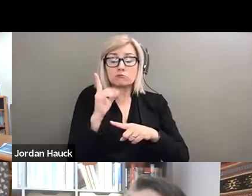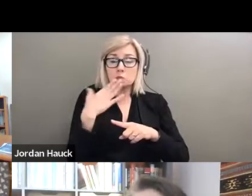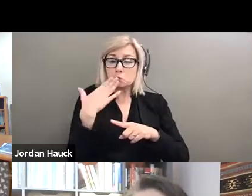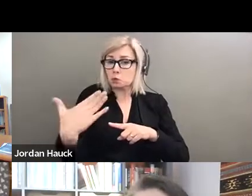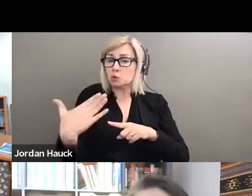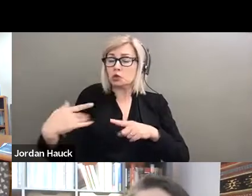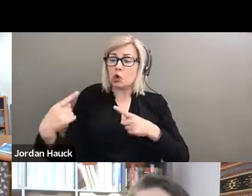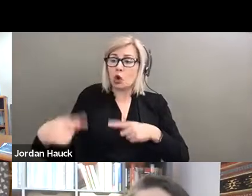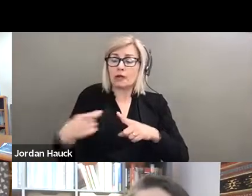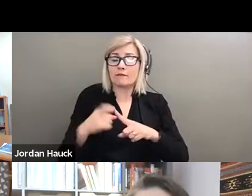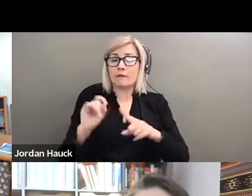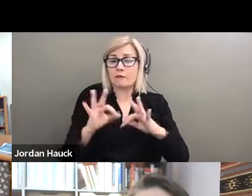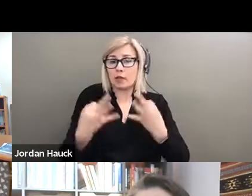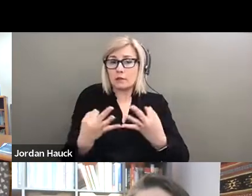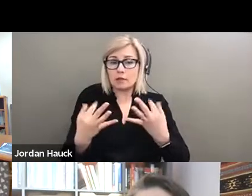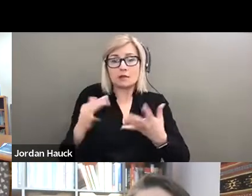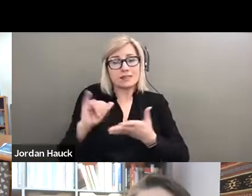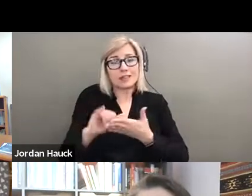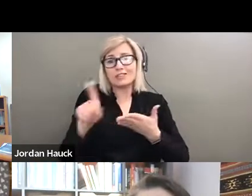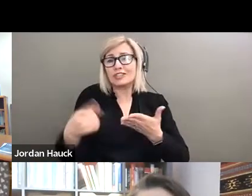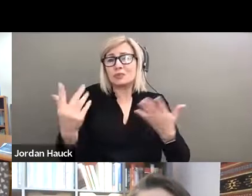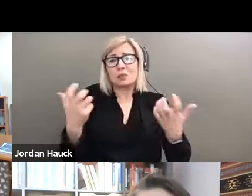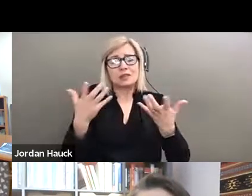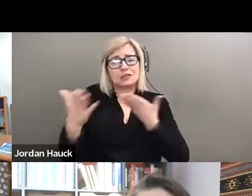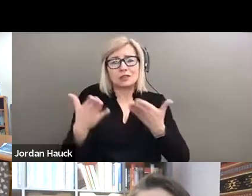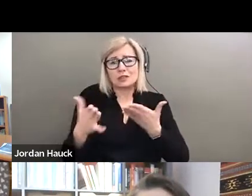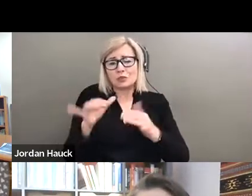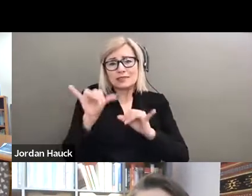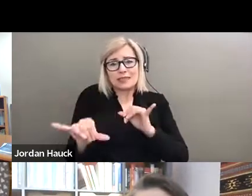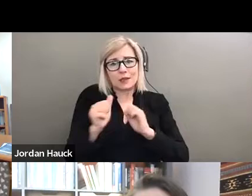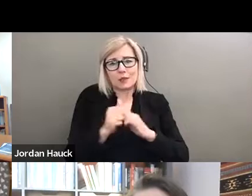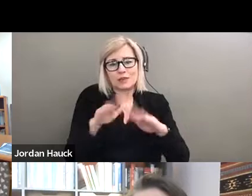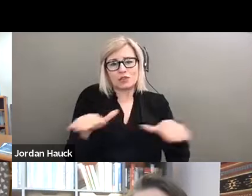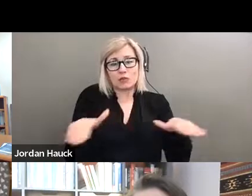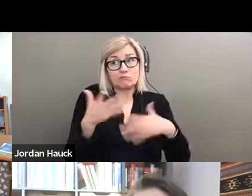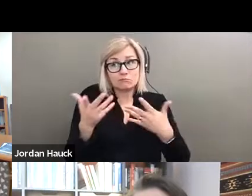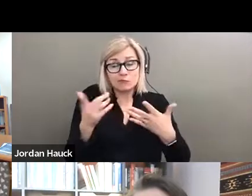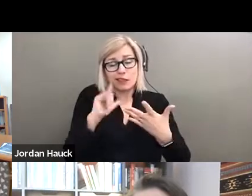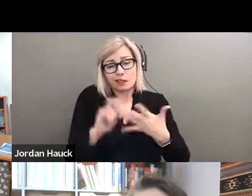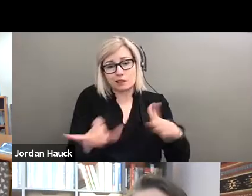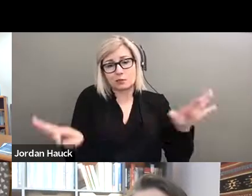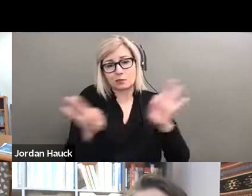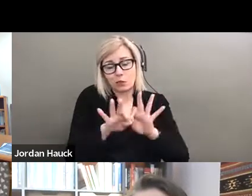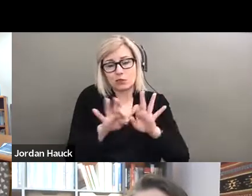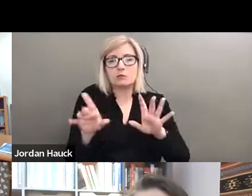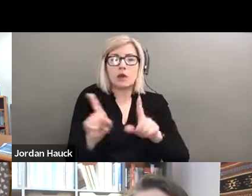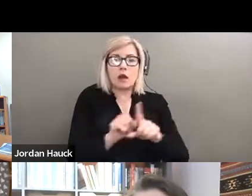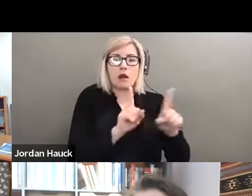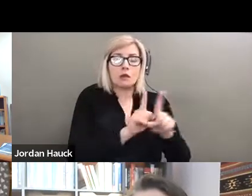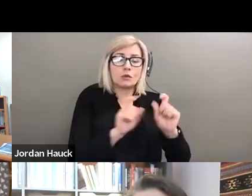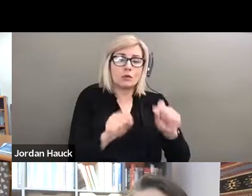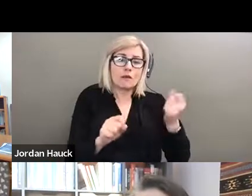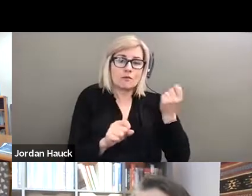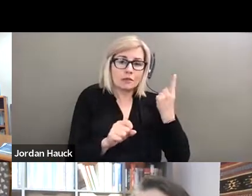from families that just wanted services to stay with the child. And I think that that's really important. I also can